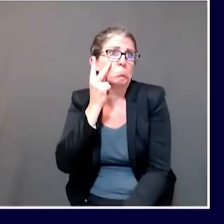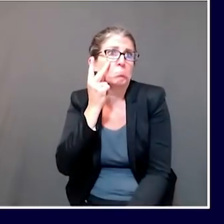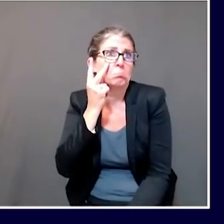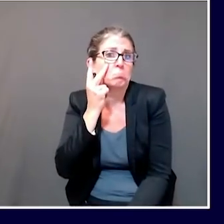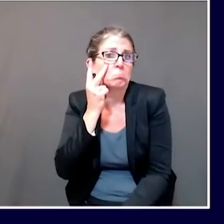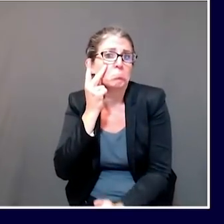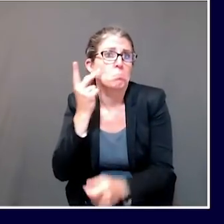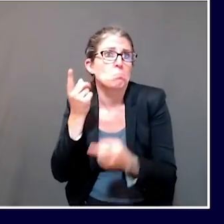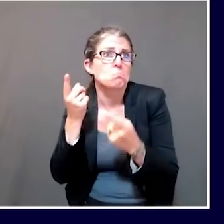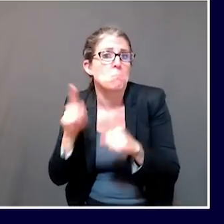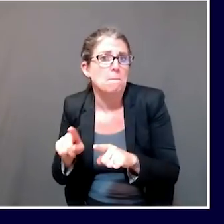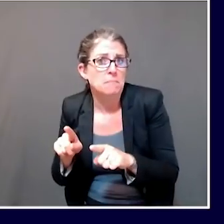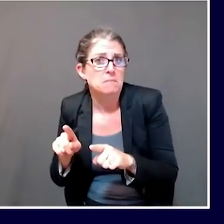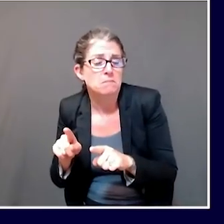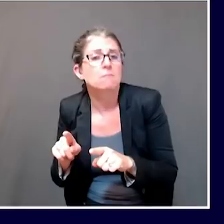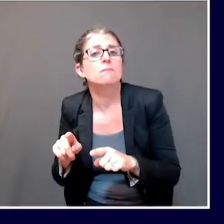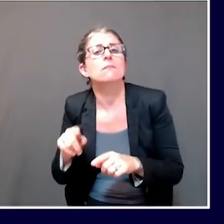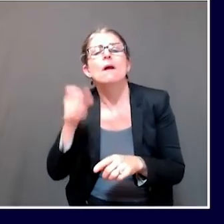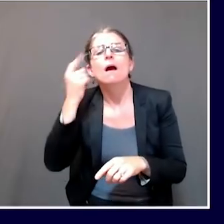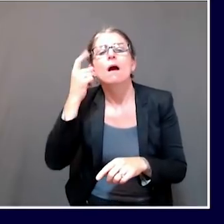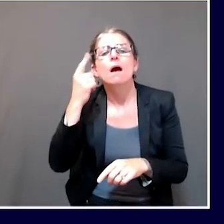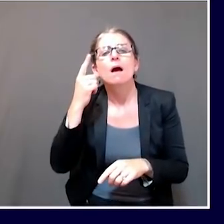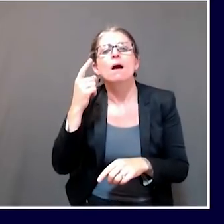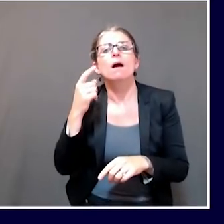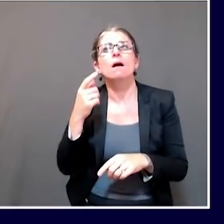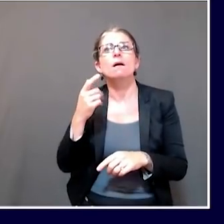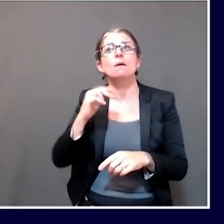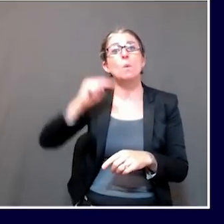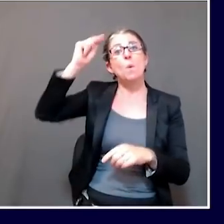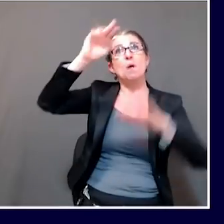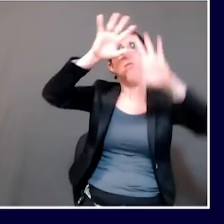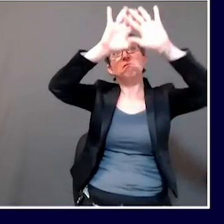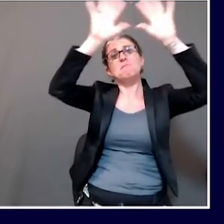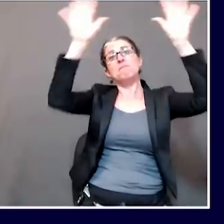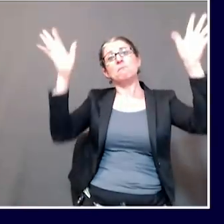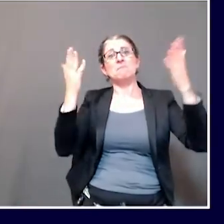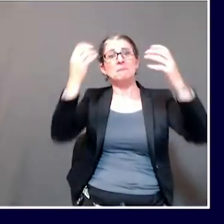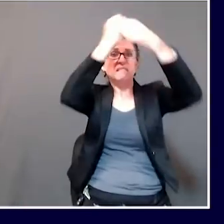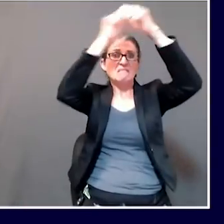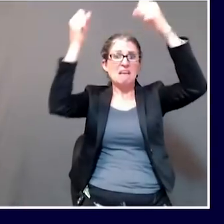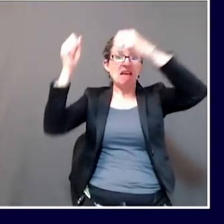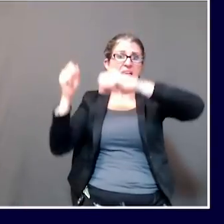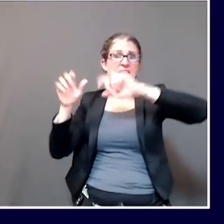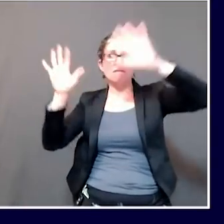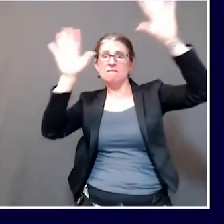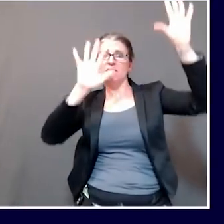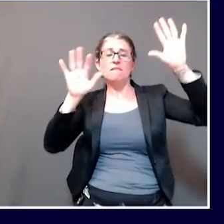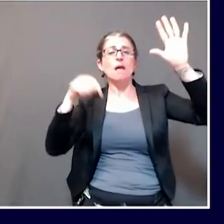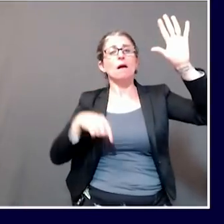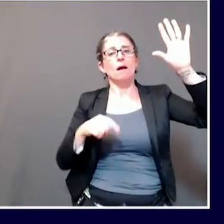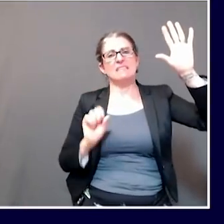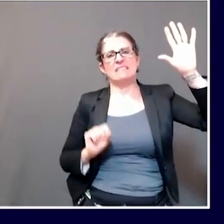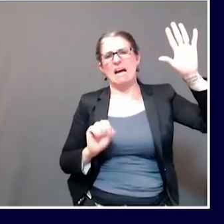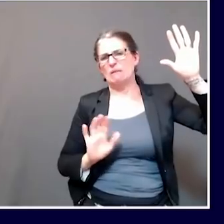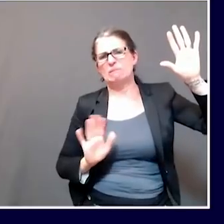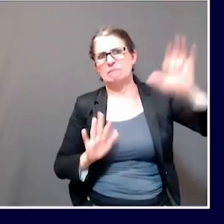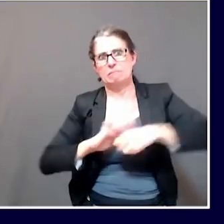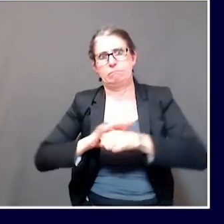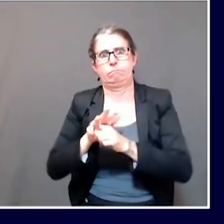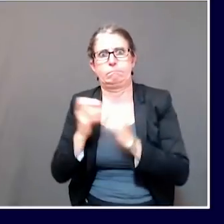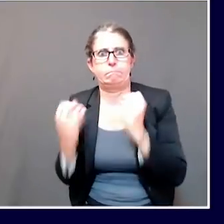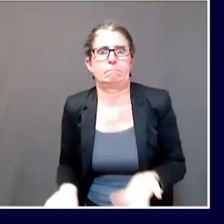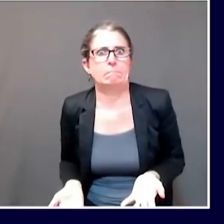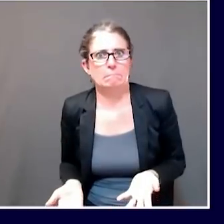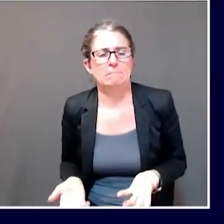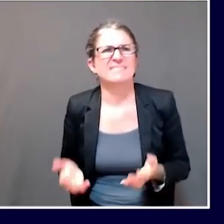and in the West might not be able to do. Because, of course, we have to recognize there's a benefit from school sports as well. No decision has